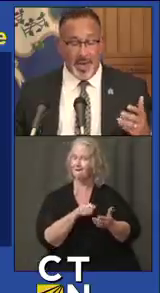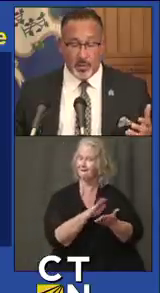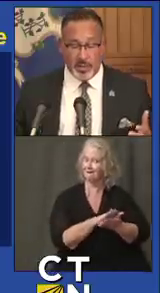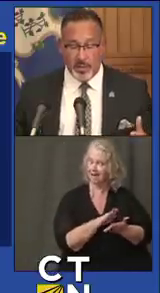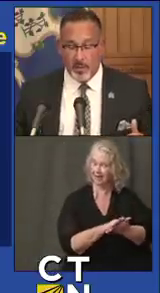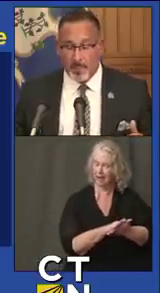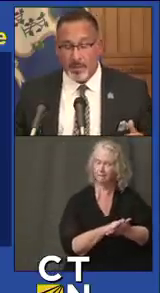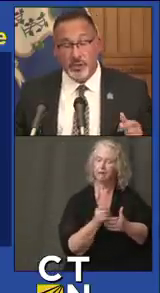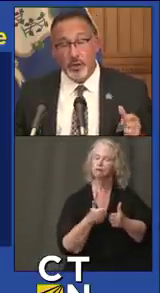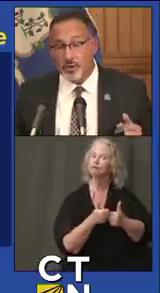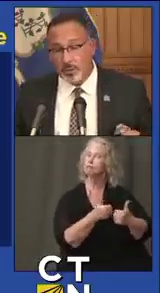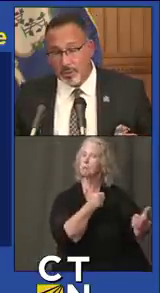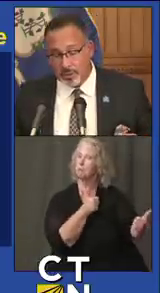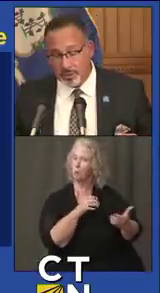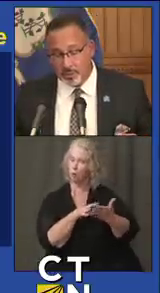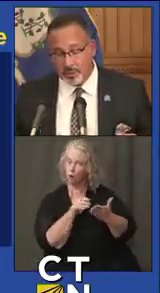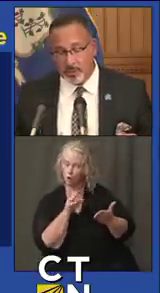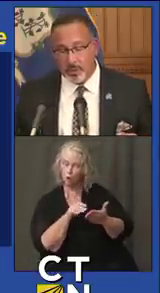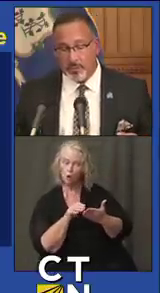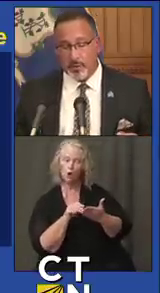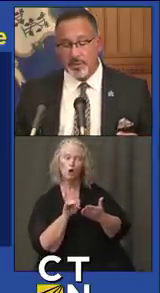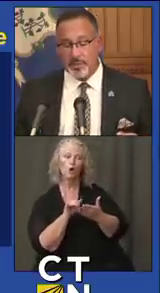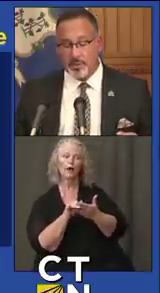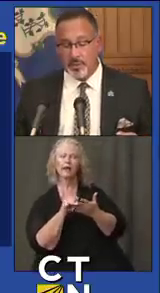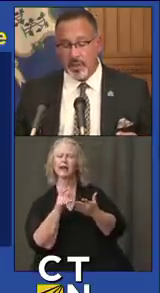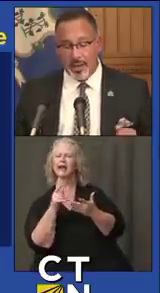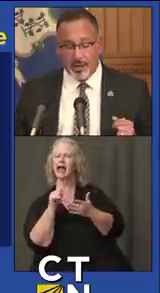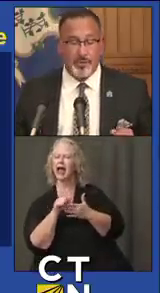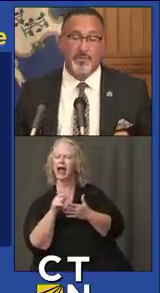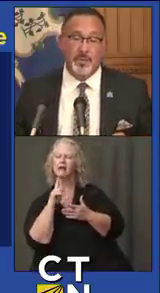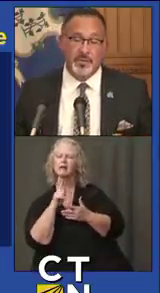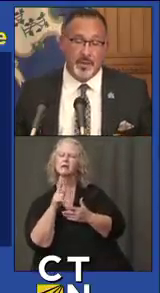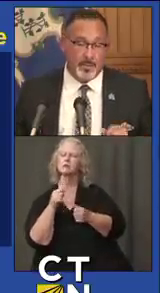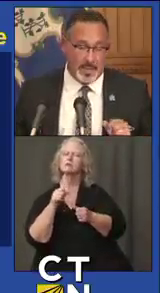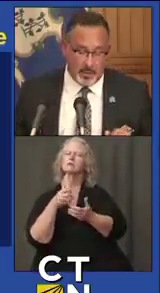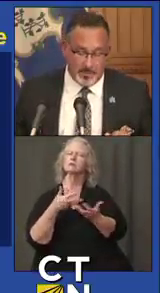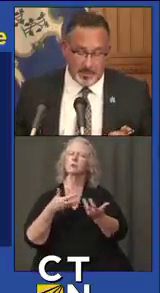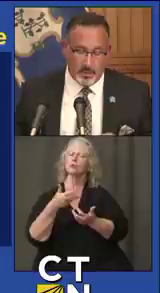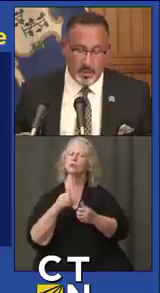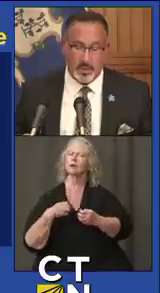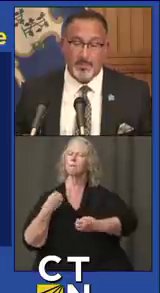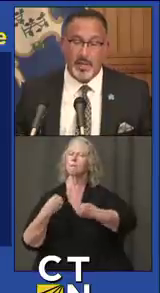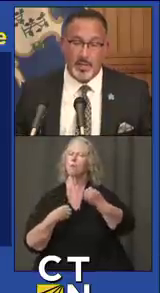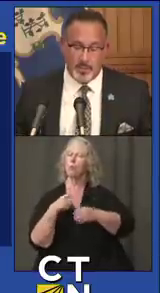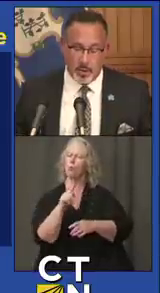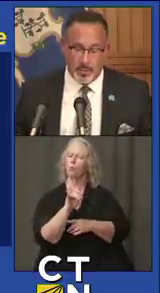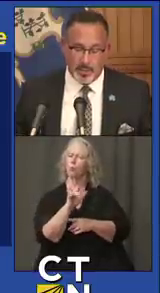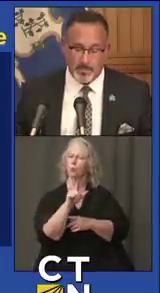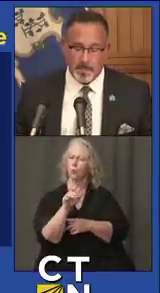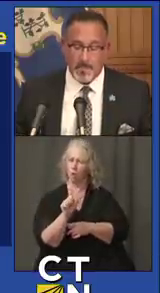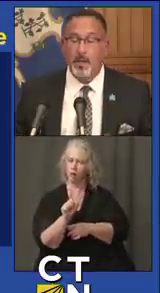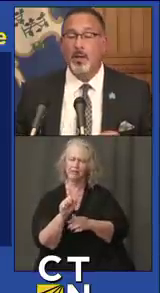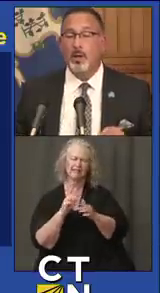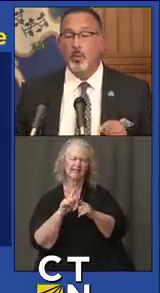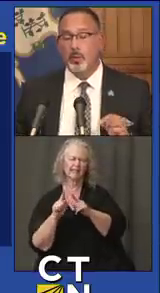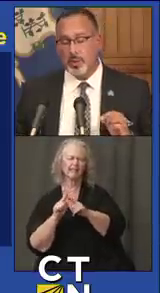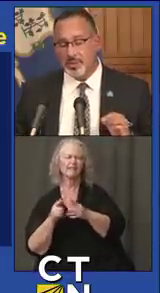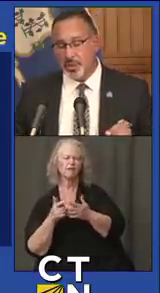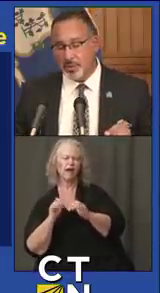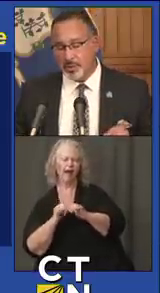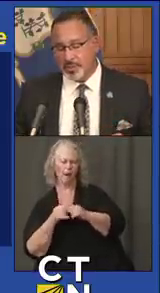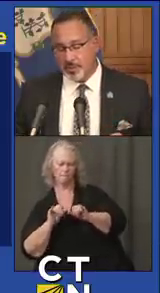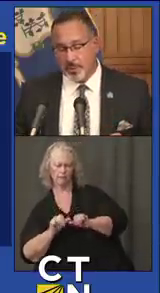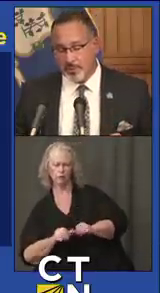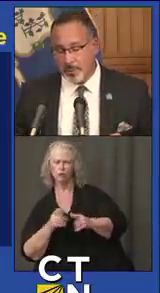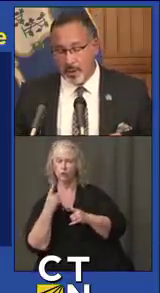standards, equity, social emotional tools for our districts, and other information that will be helpful in planning our reopening. We will